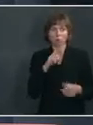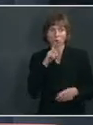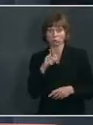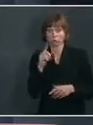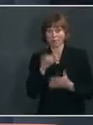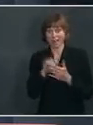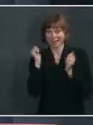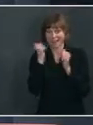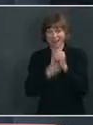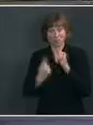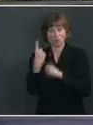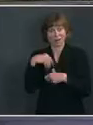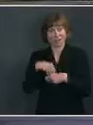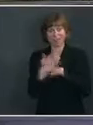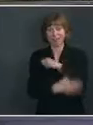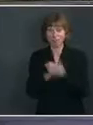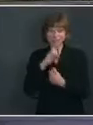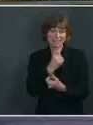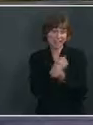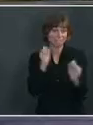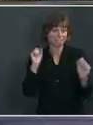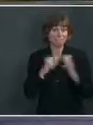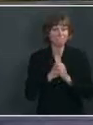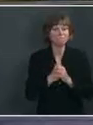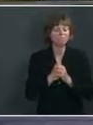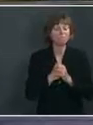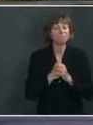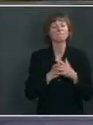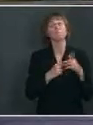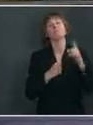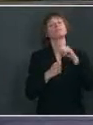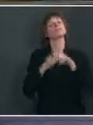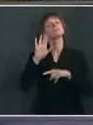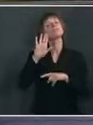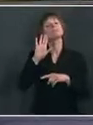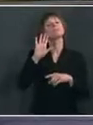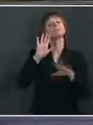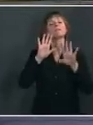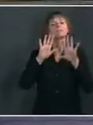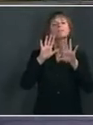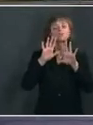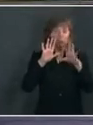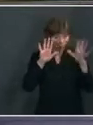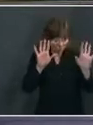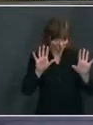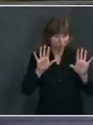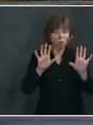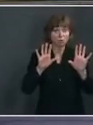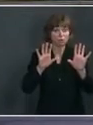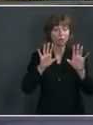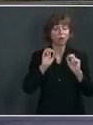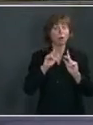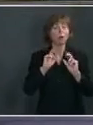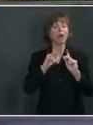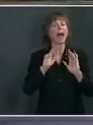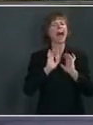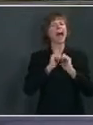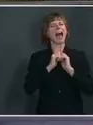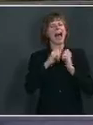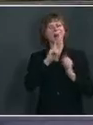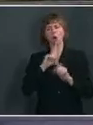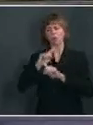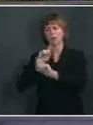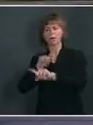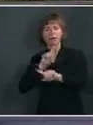also safe. My second question, how are you guiding the states? Good. Actually, yes. Okay. How are you guiding the states? It's a common one. Yeah, how are you guiding the states,